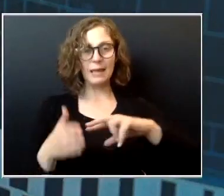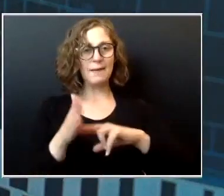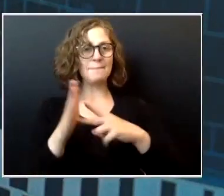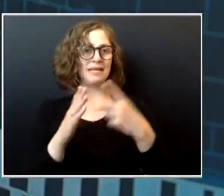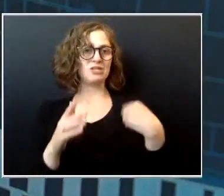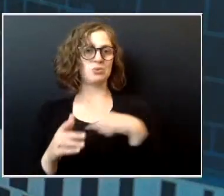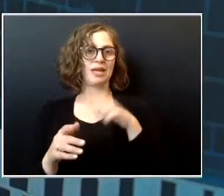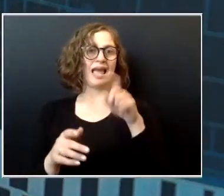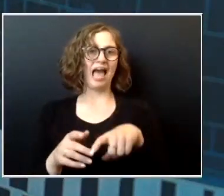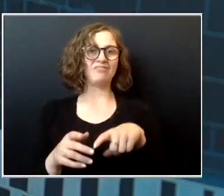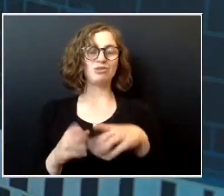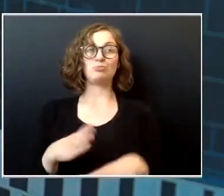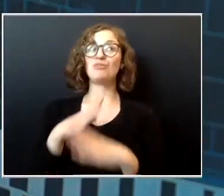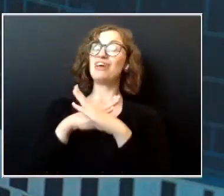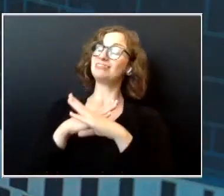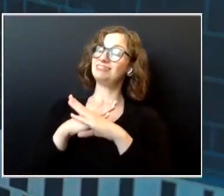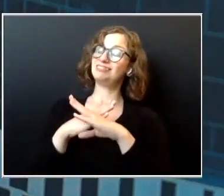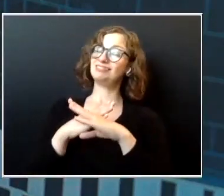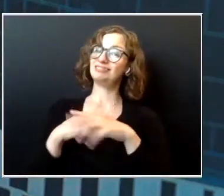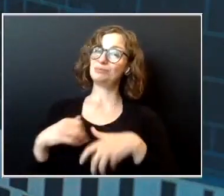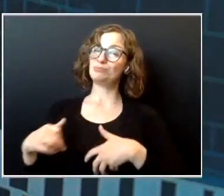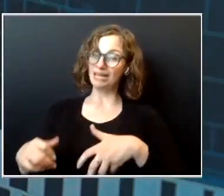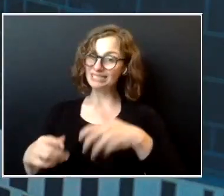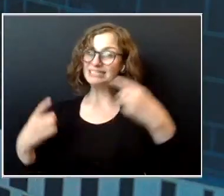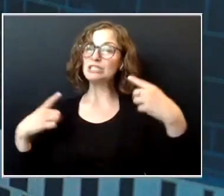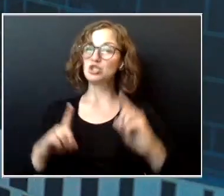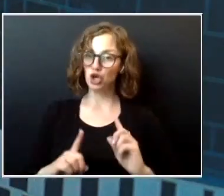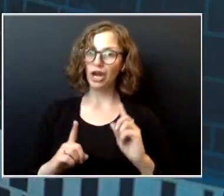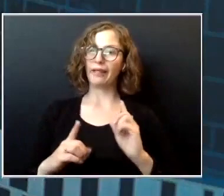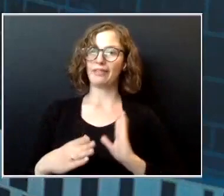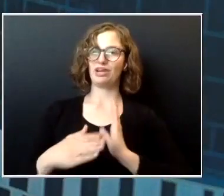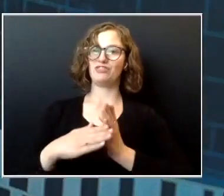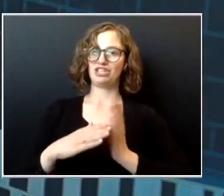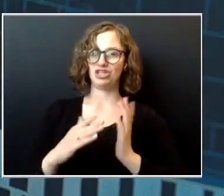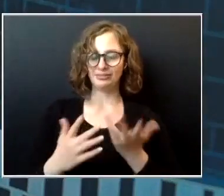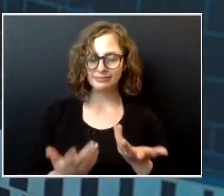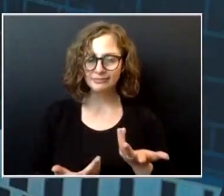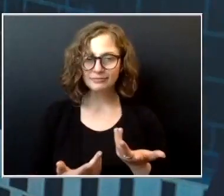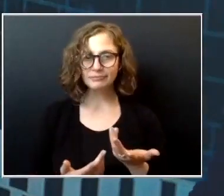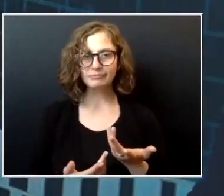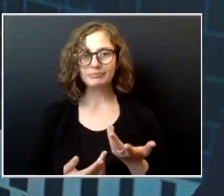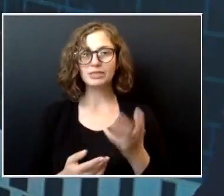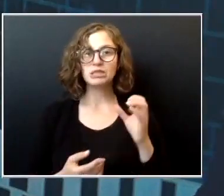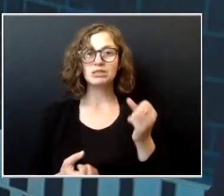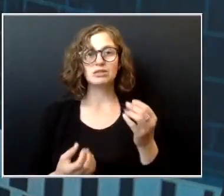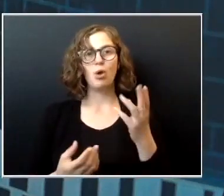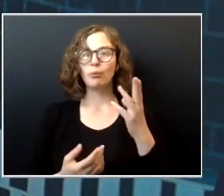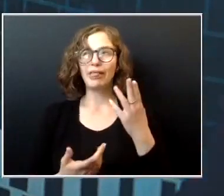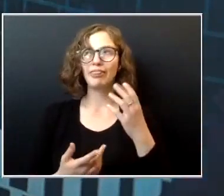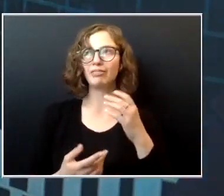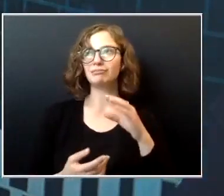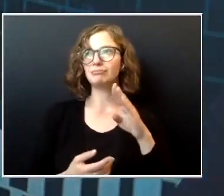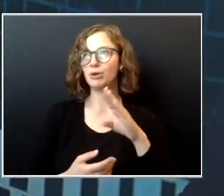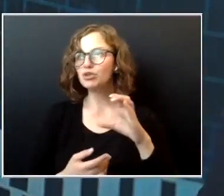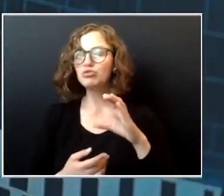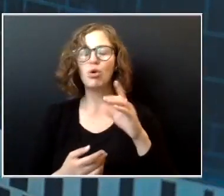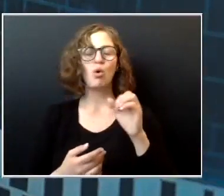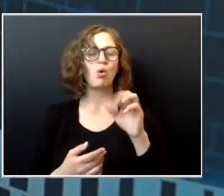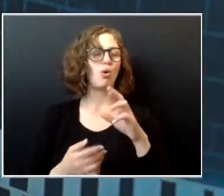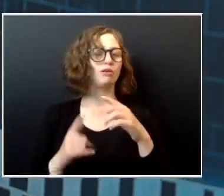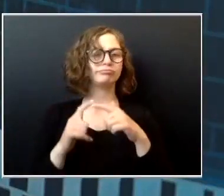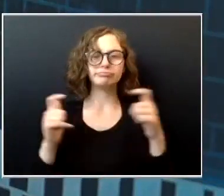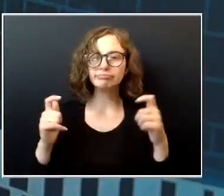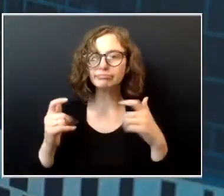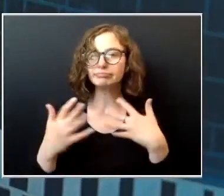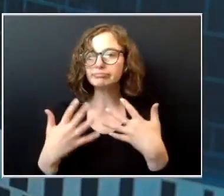is, specifically a focus. But then at what time point do you wait to measure when they then get pregnant